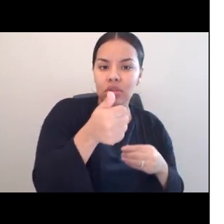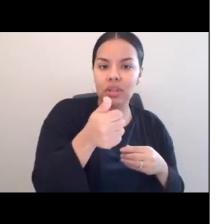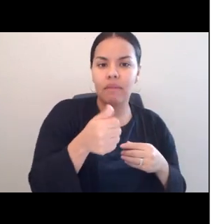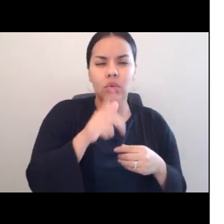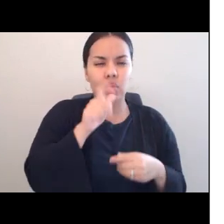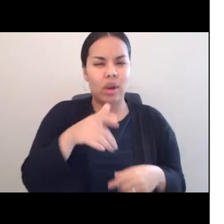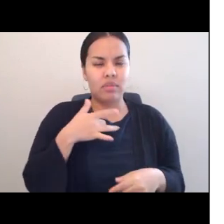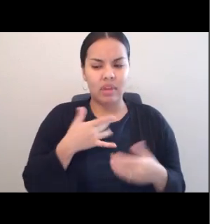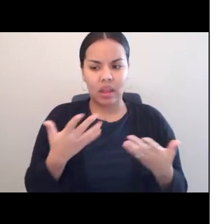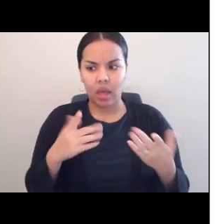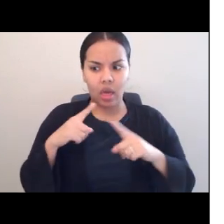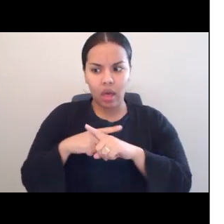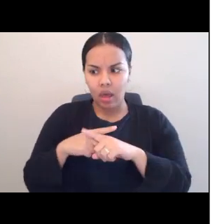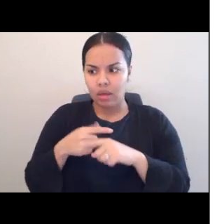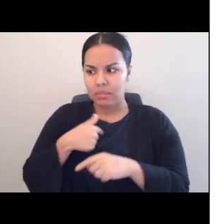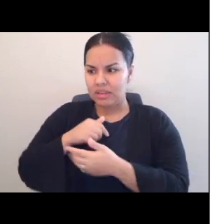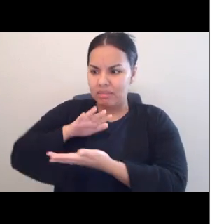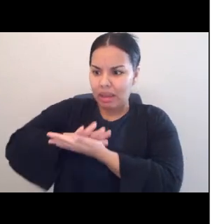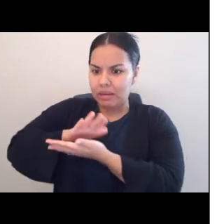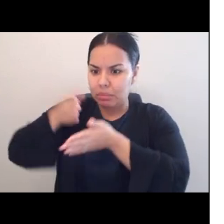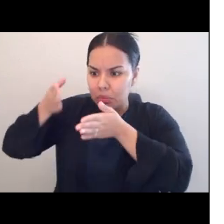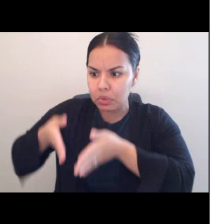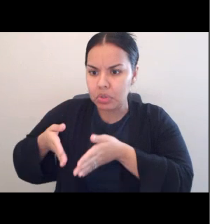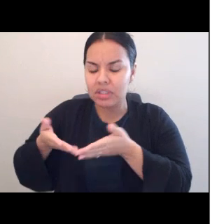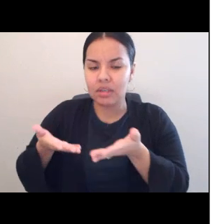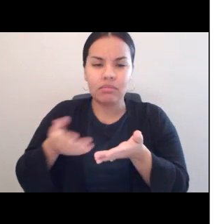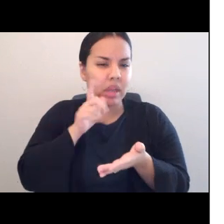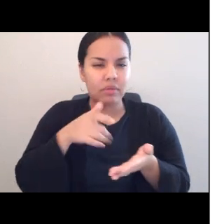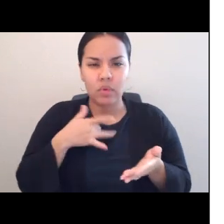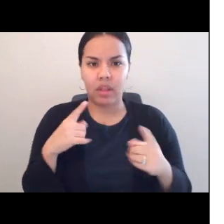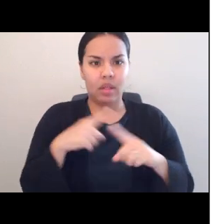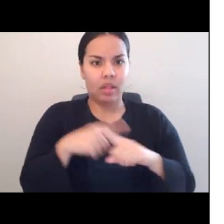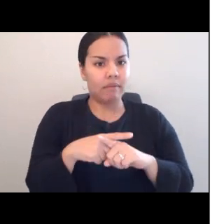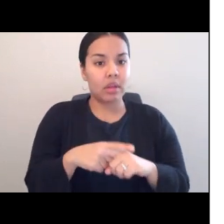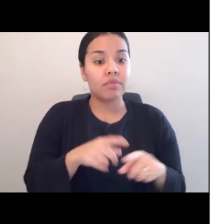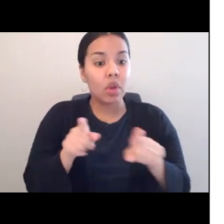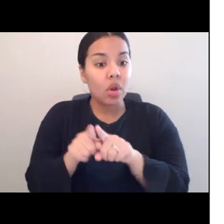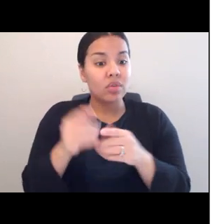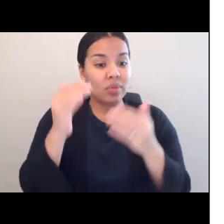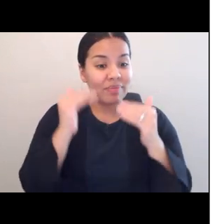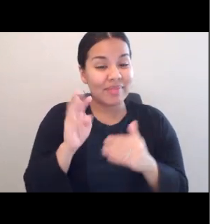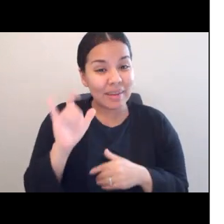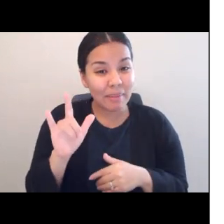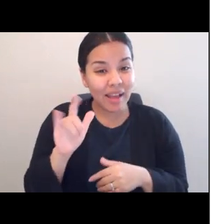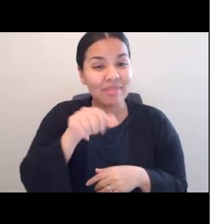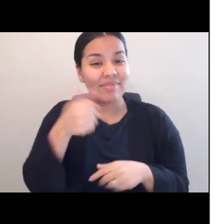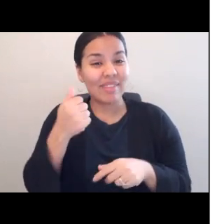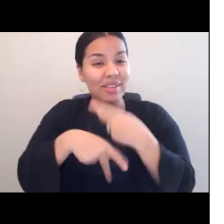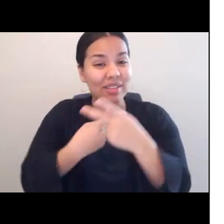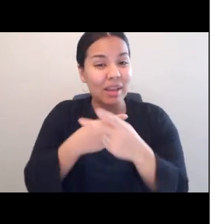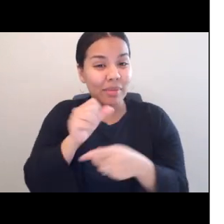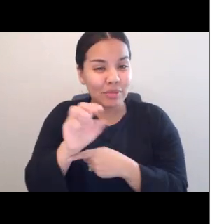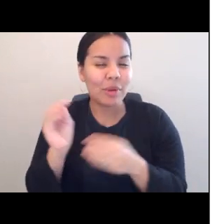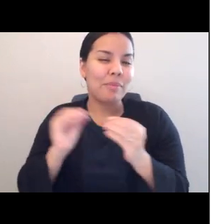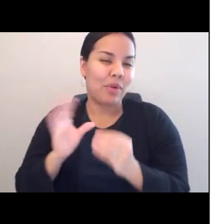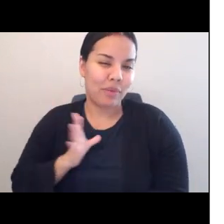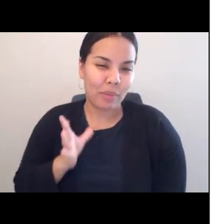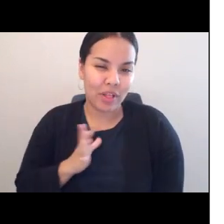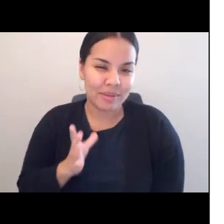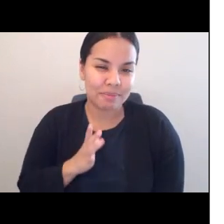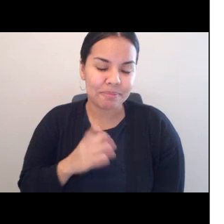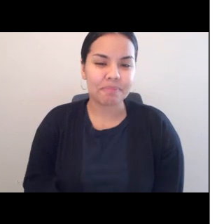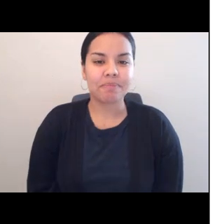you as an academic. And then email is another type of social media, which tends to be a little bit more formal,